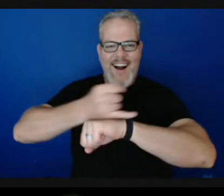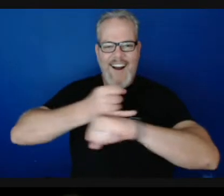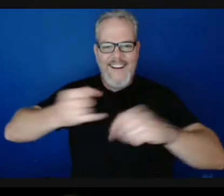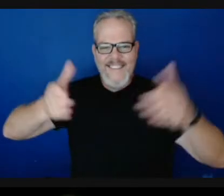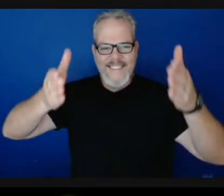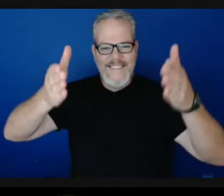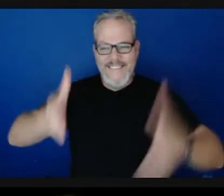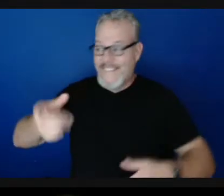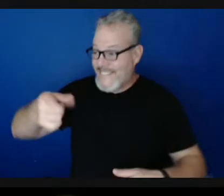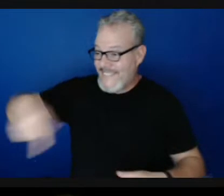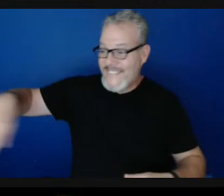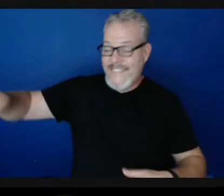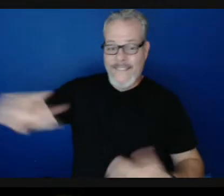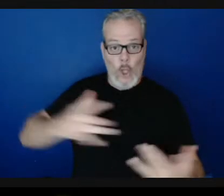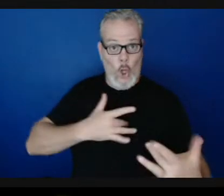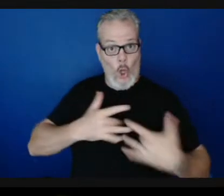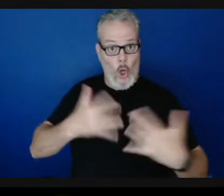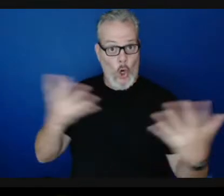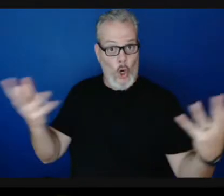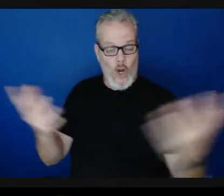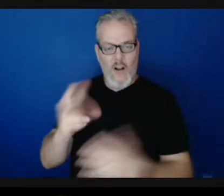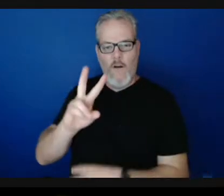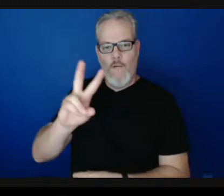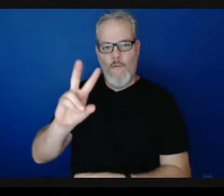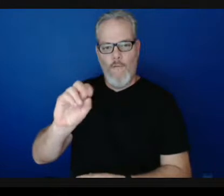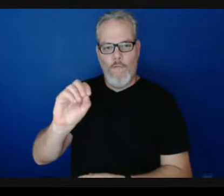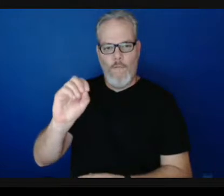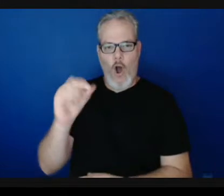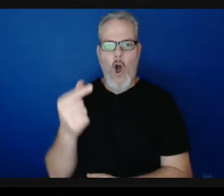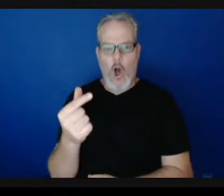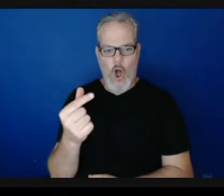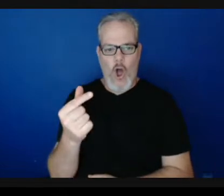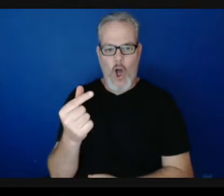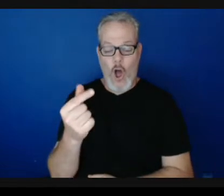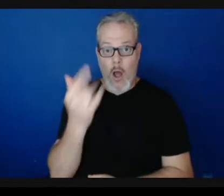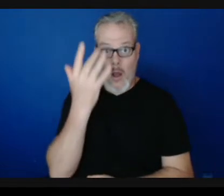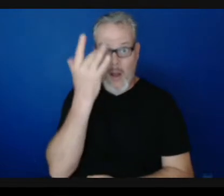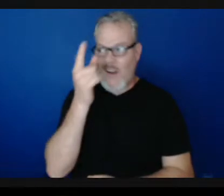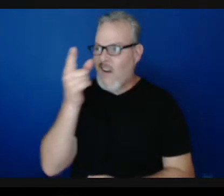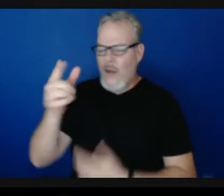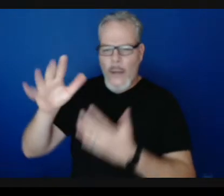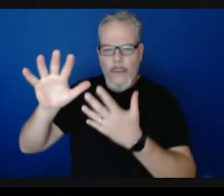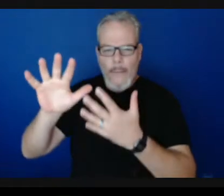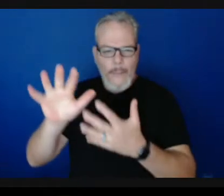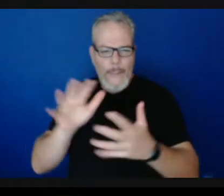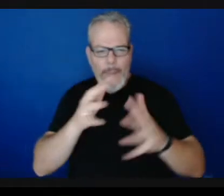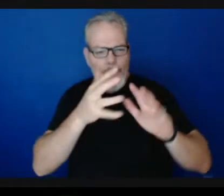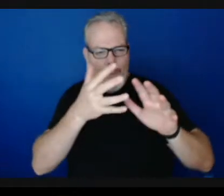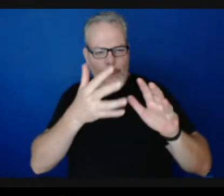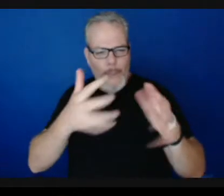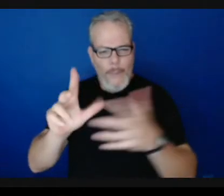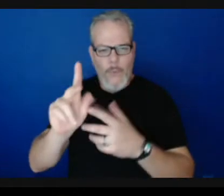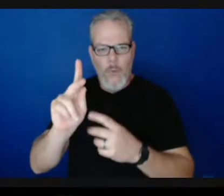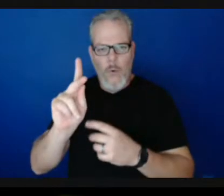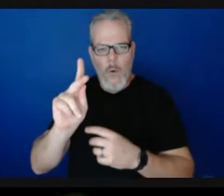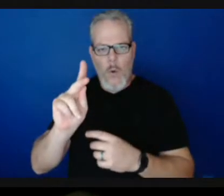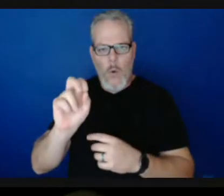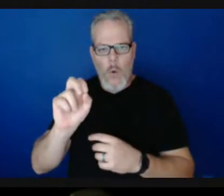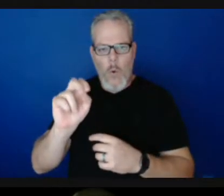VOG, because we've had Kona winds, especially since Saturday, that have brought a lot of